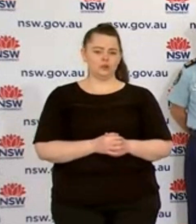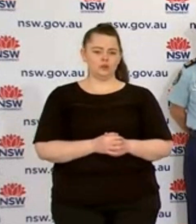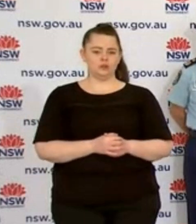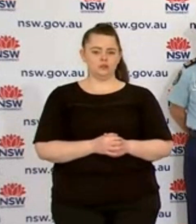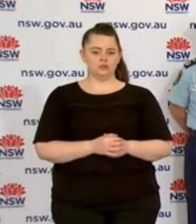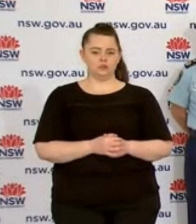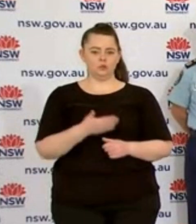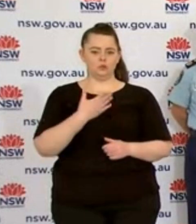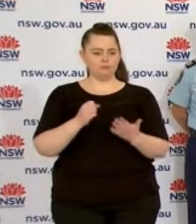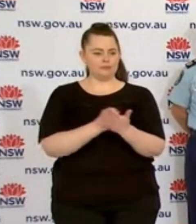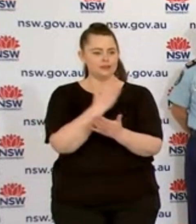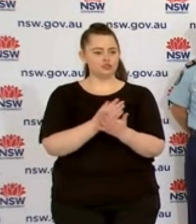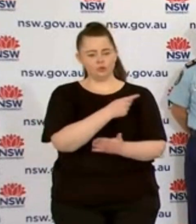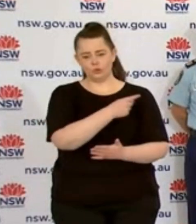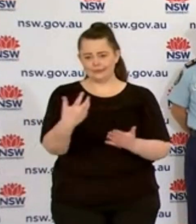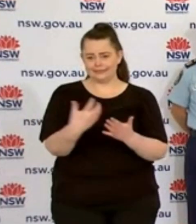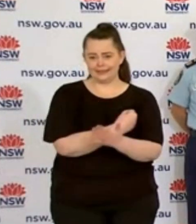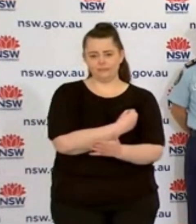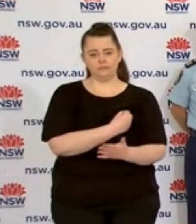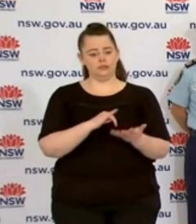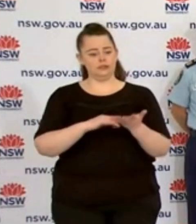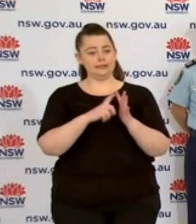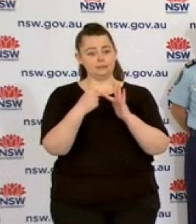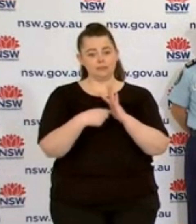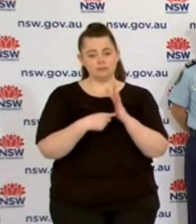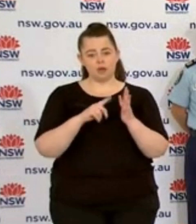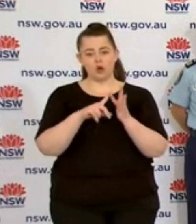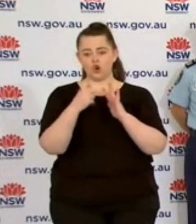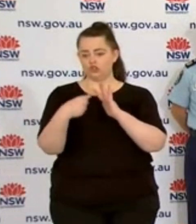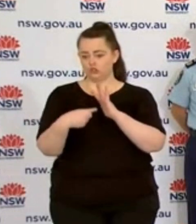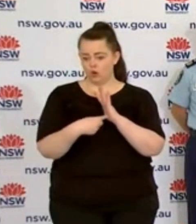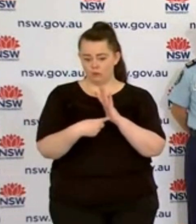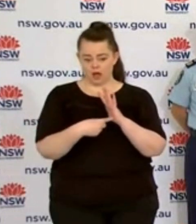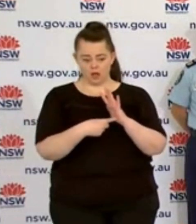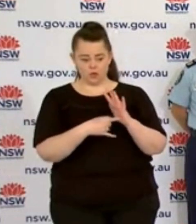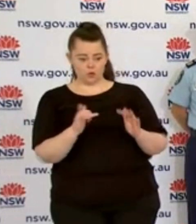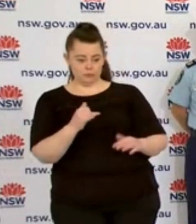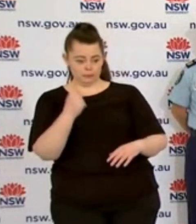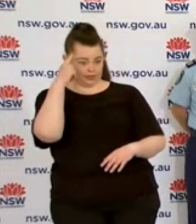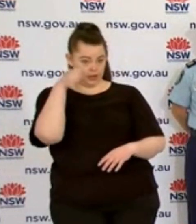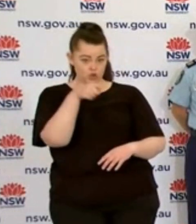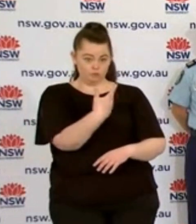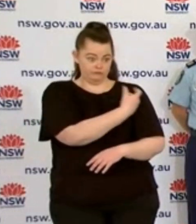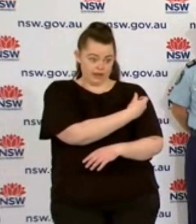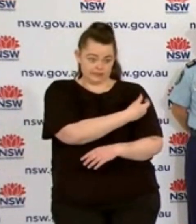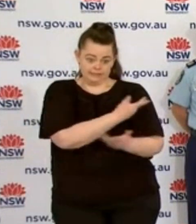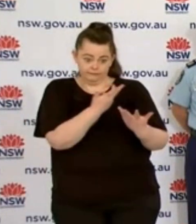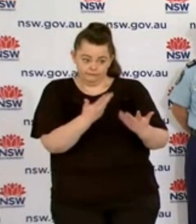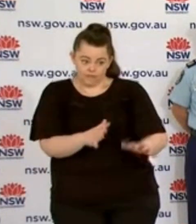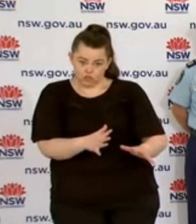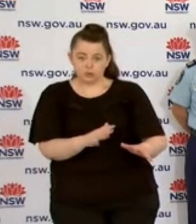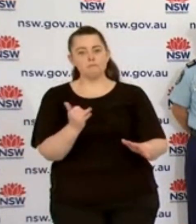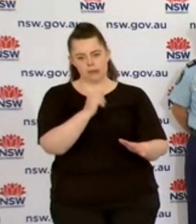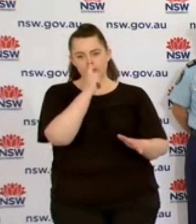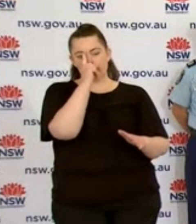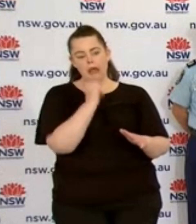provide additional things you can do in September and October in a safe way if you're vaccinated. If you're vaccinated. They're